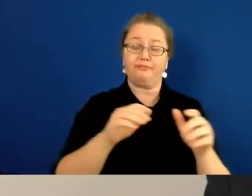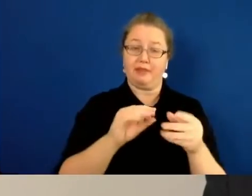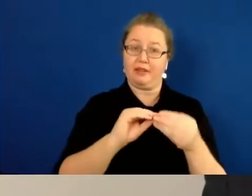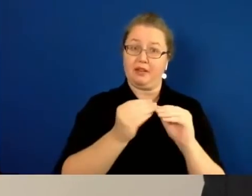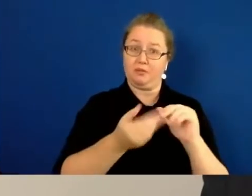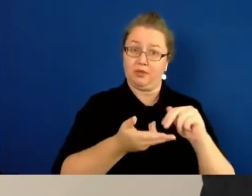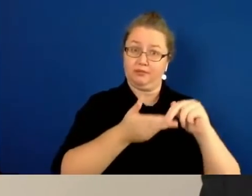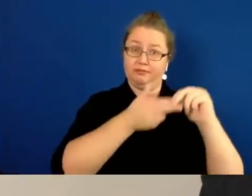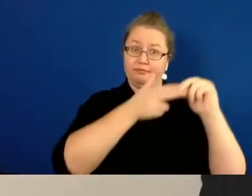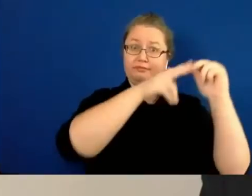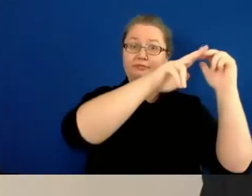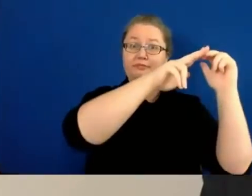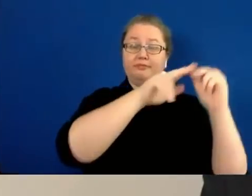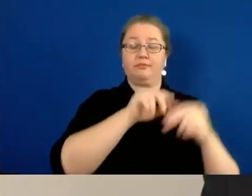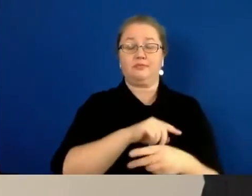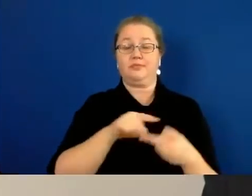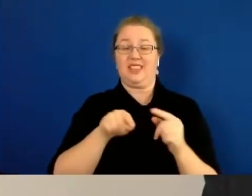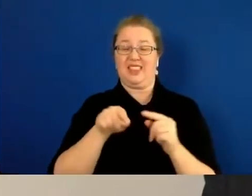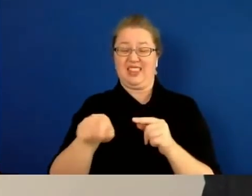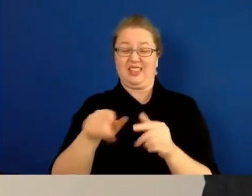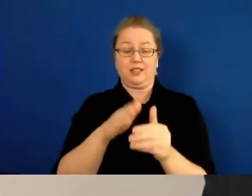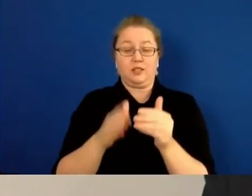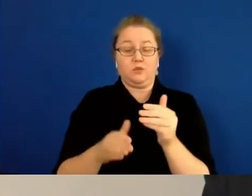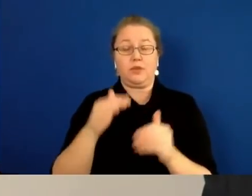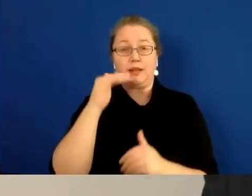other settings across the province.